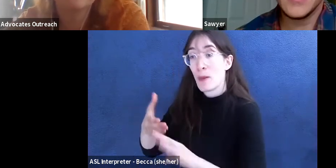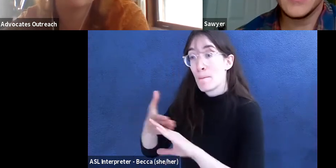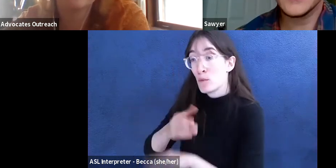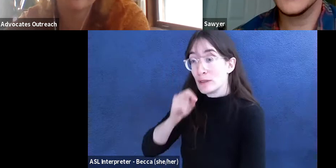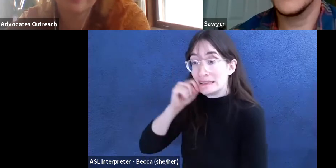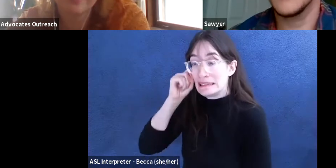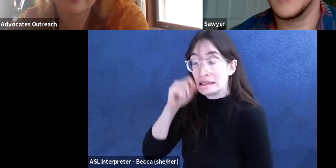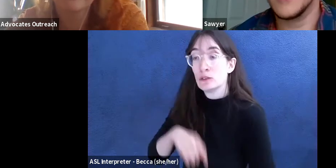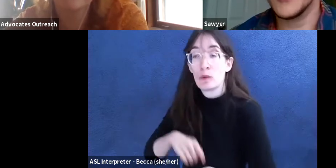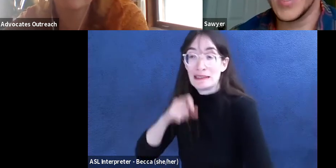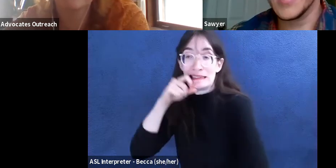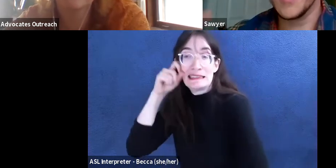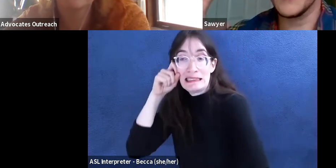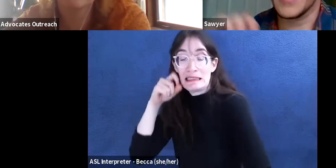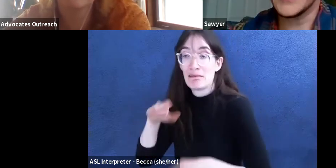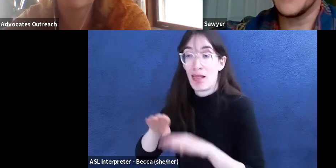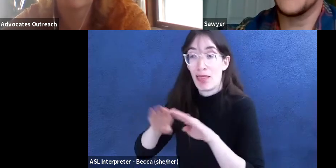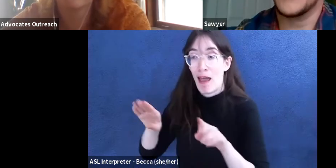There's also